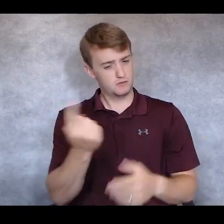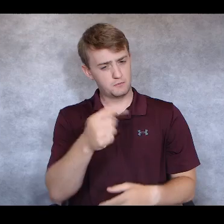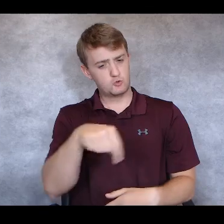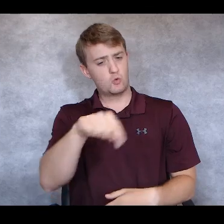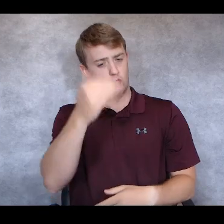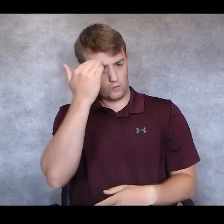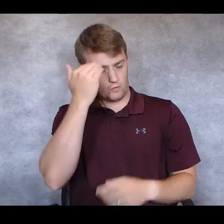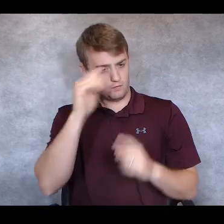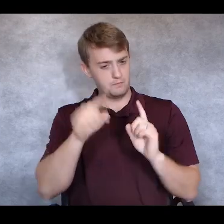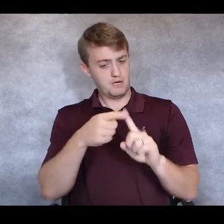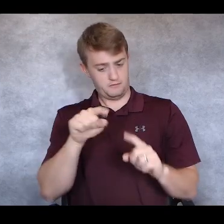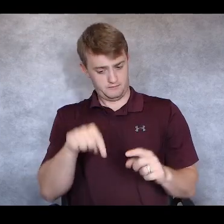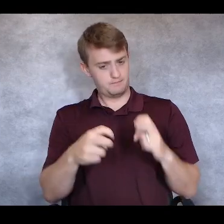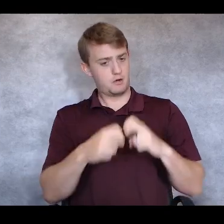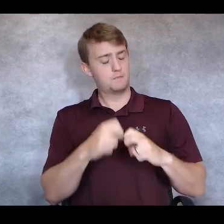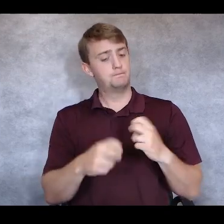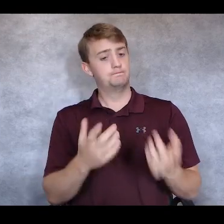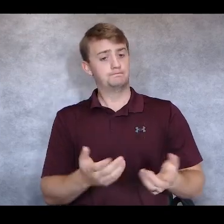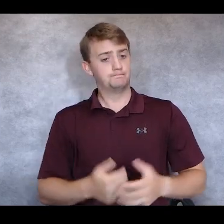this problem?